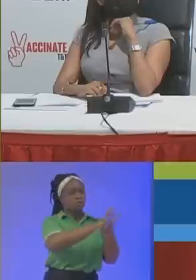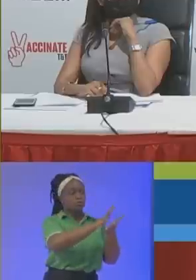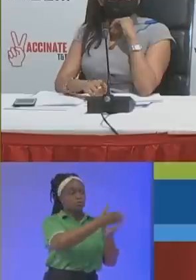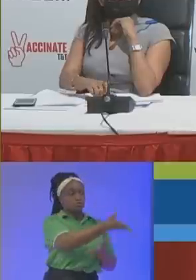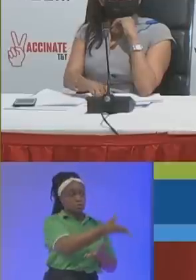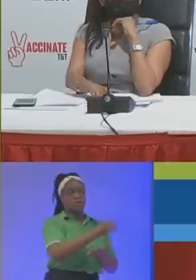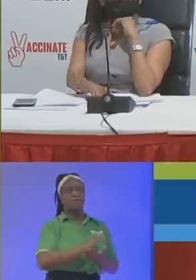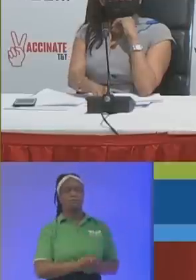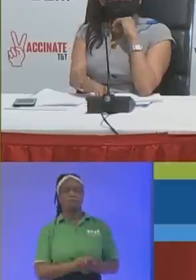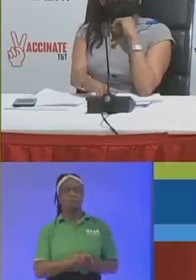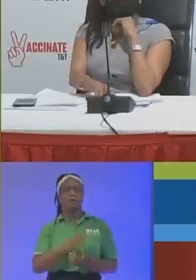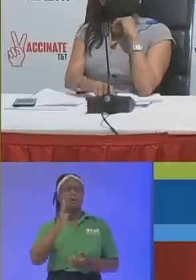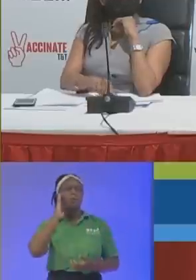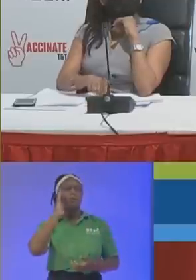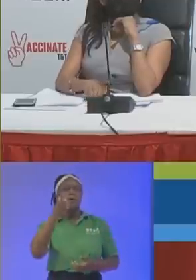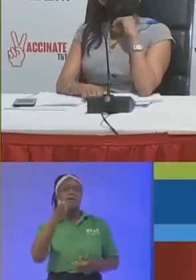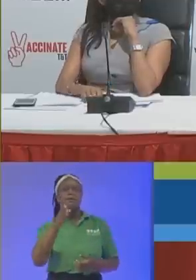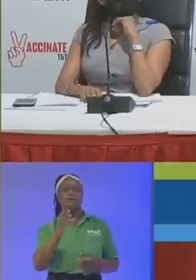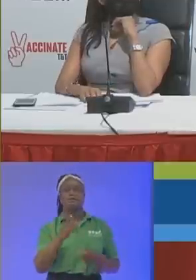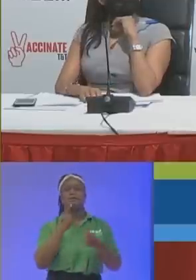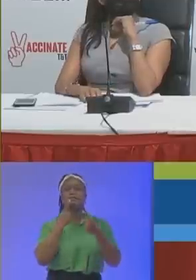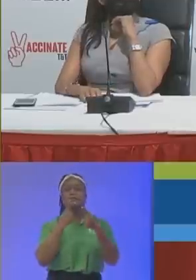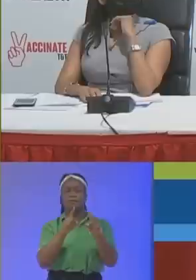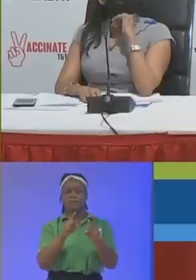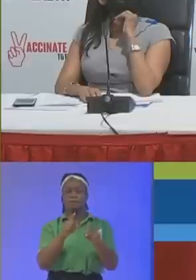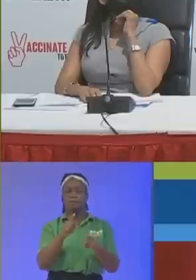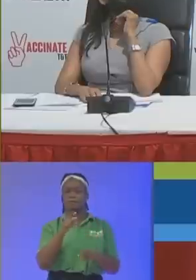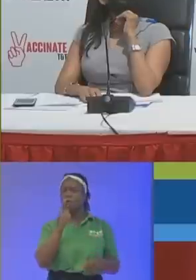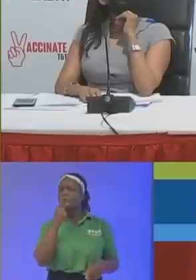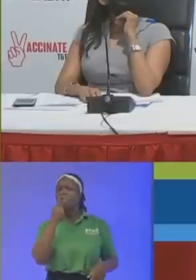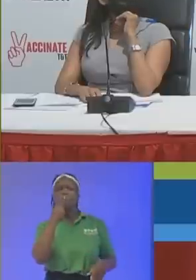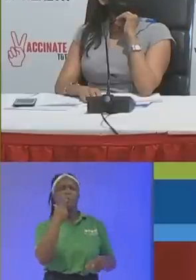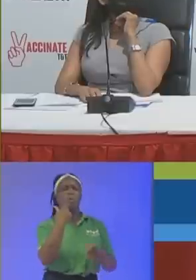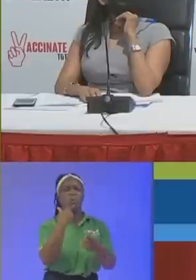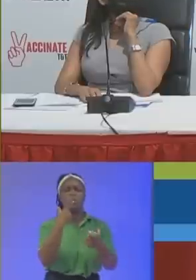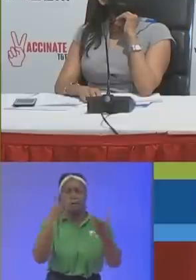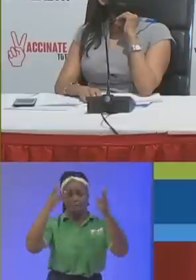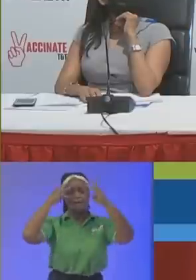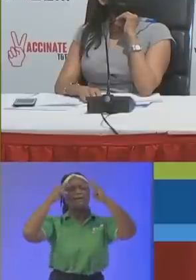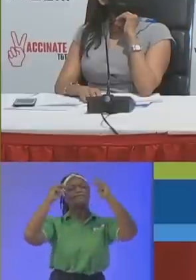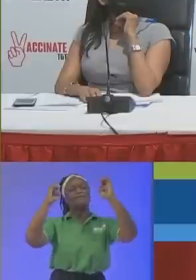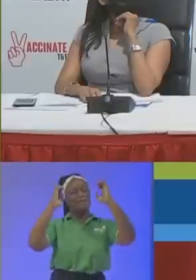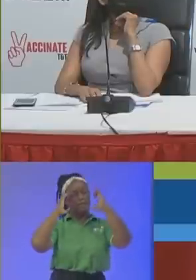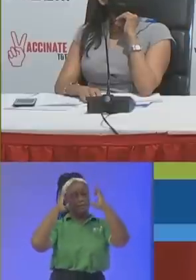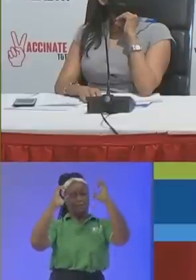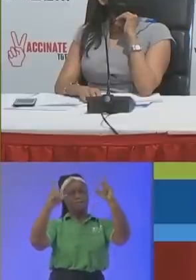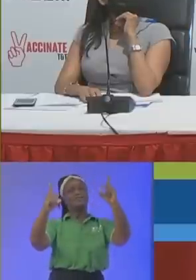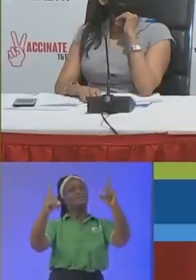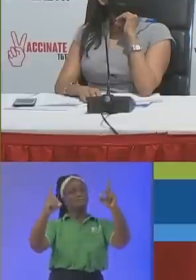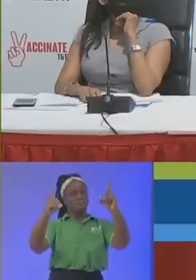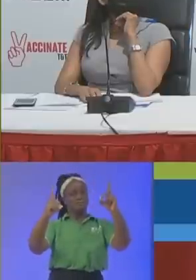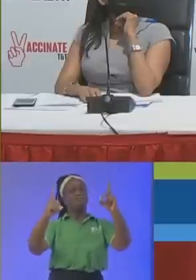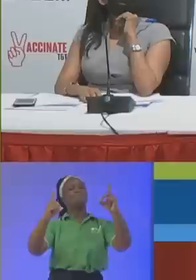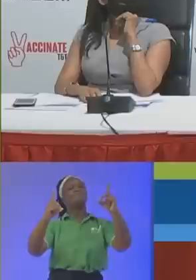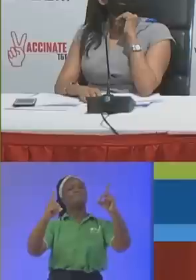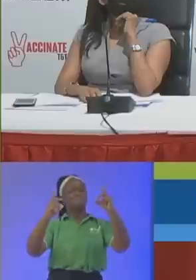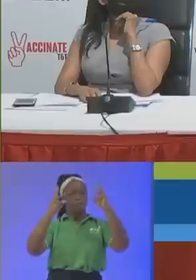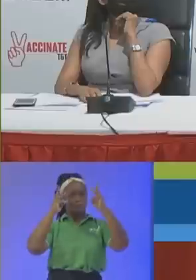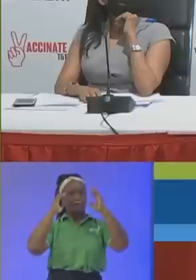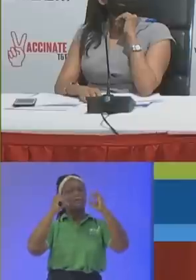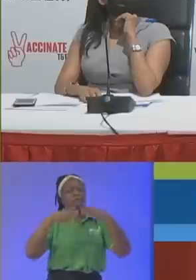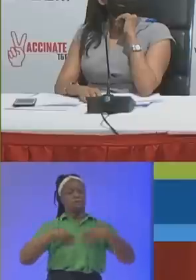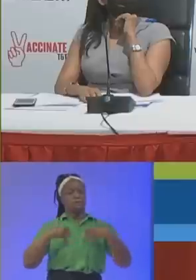be shared or can be shared if accessed through the Ministry of Education. The Ministry of Health works in conjunction with the Ministry